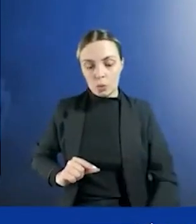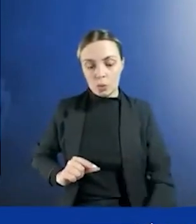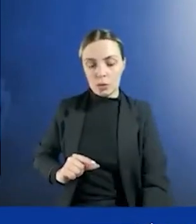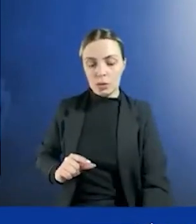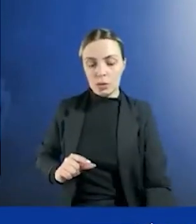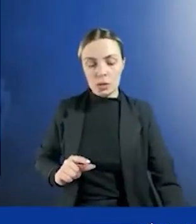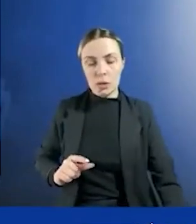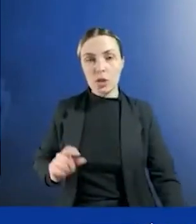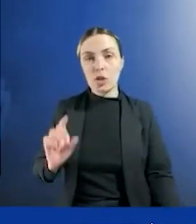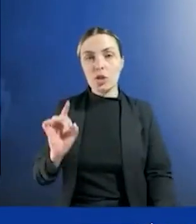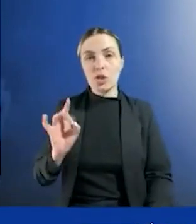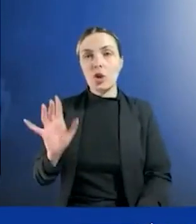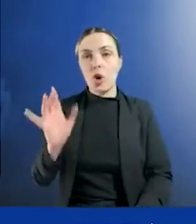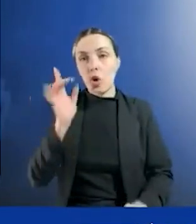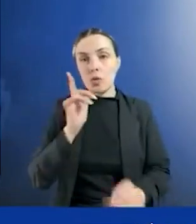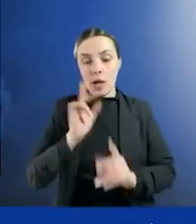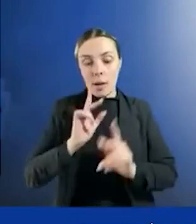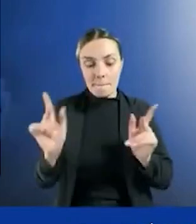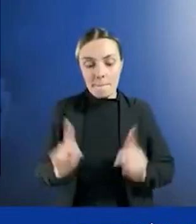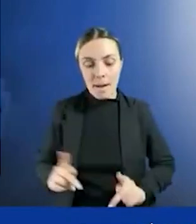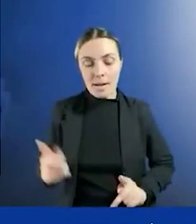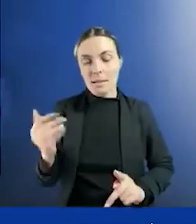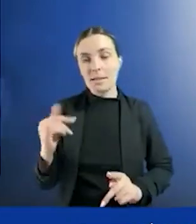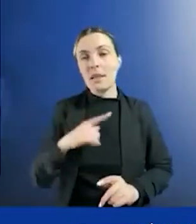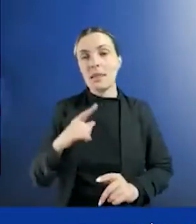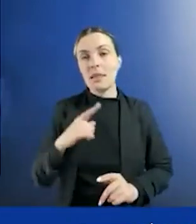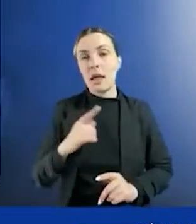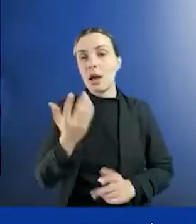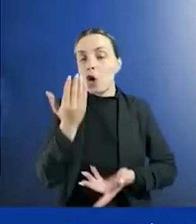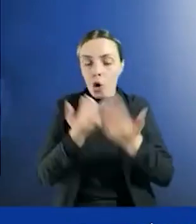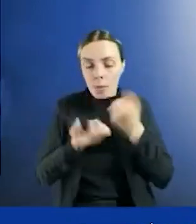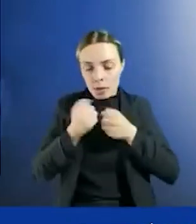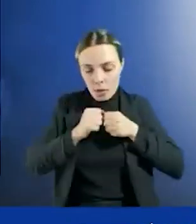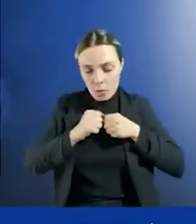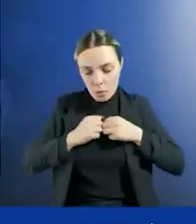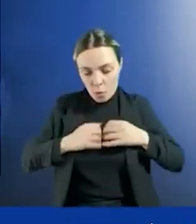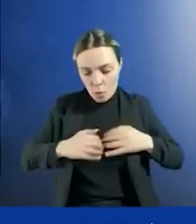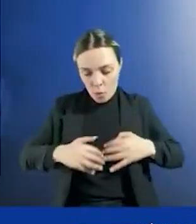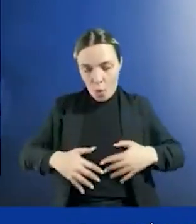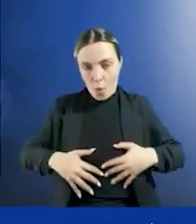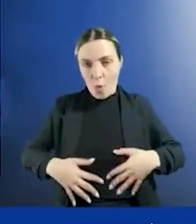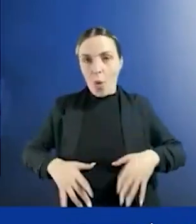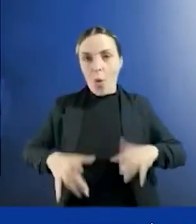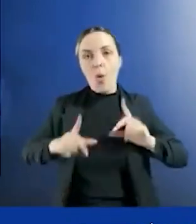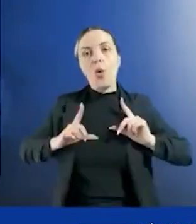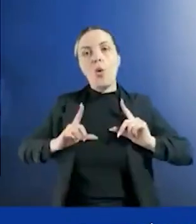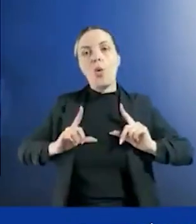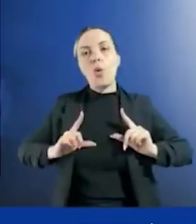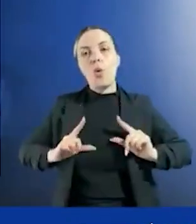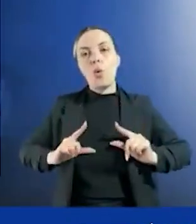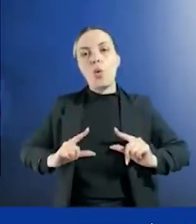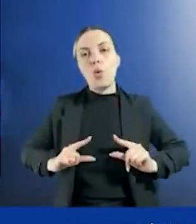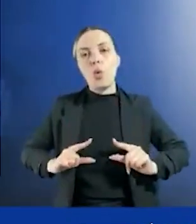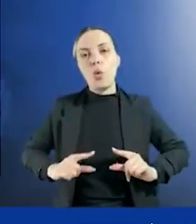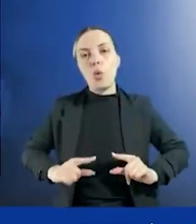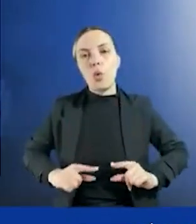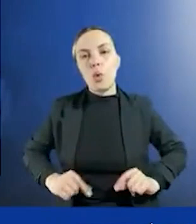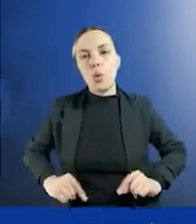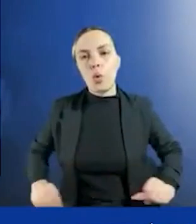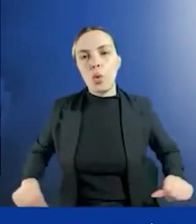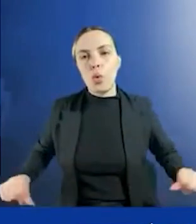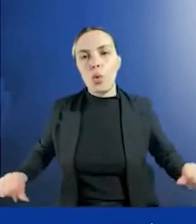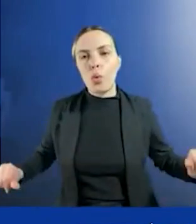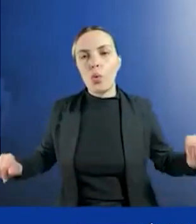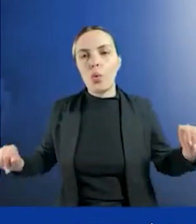eliminating hunger and providing safe and nutritious food to everyone is the most important critical